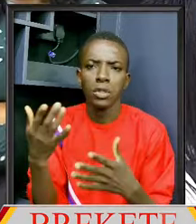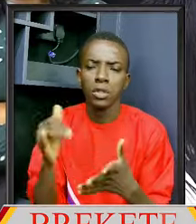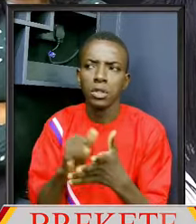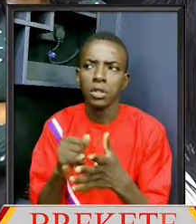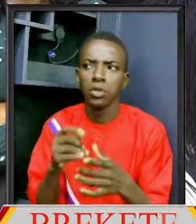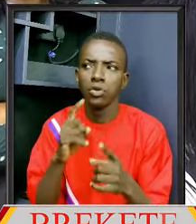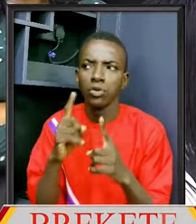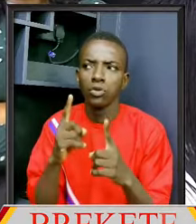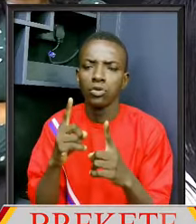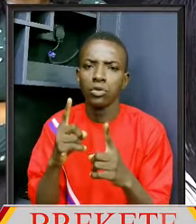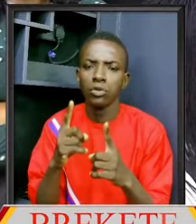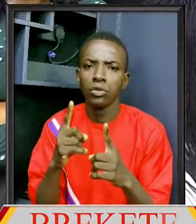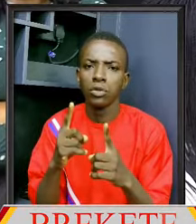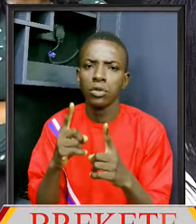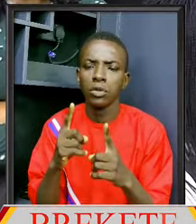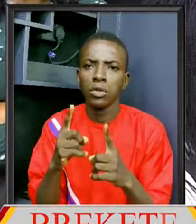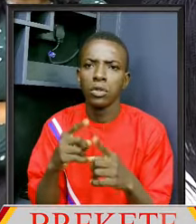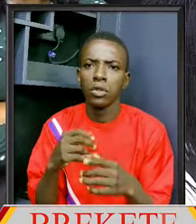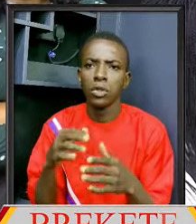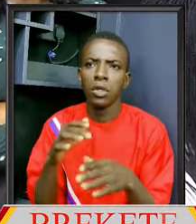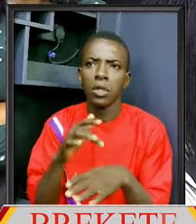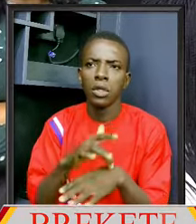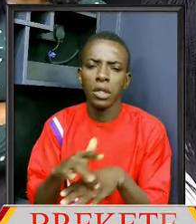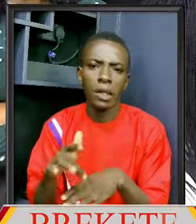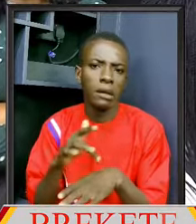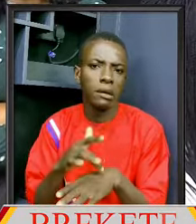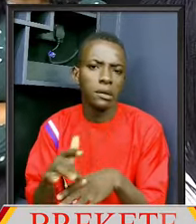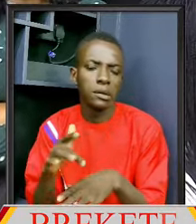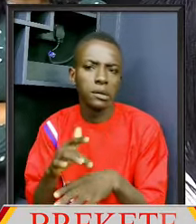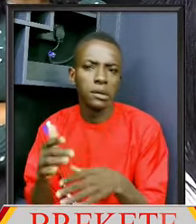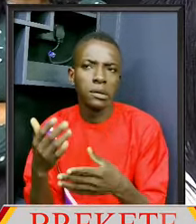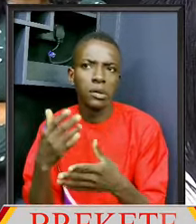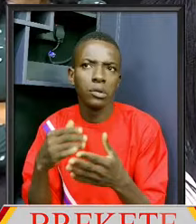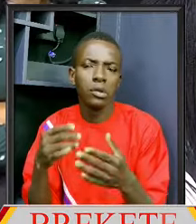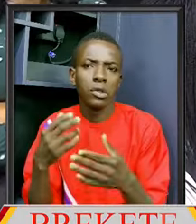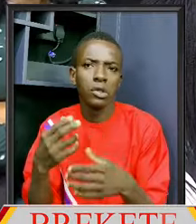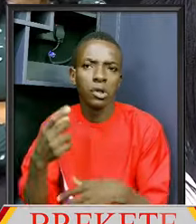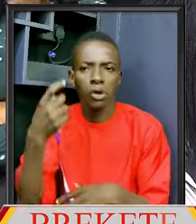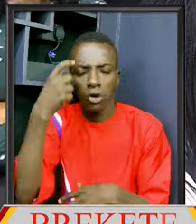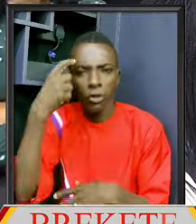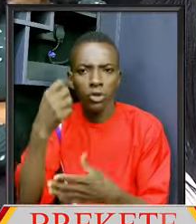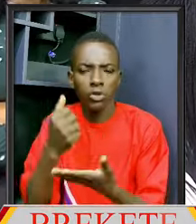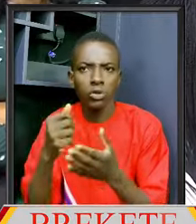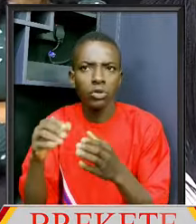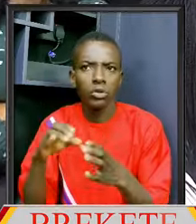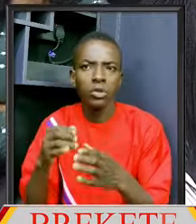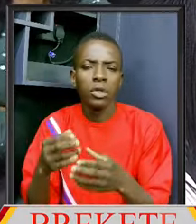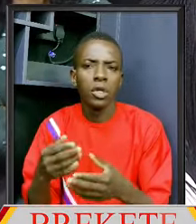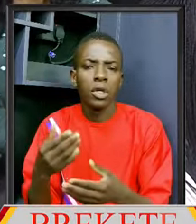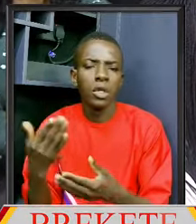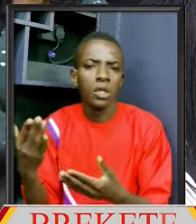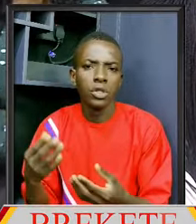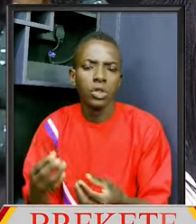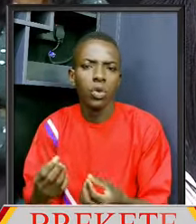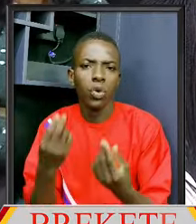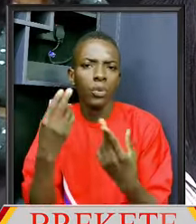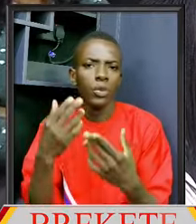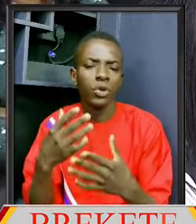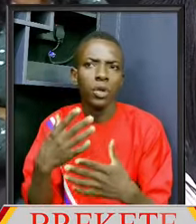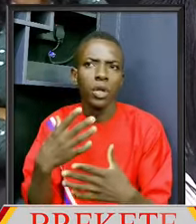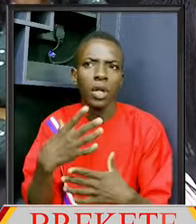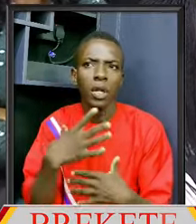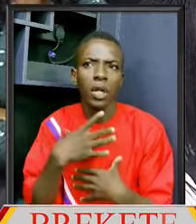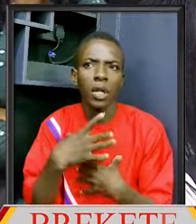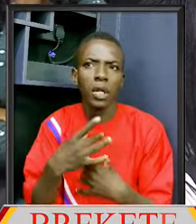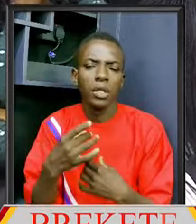where we talk, as we go, we go the naked matter, we go the talk what government is supposed to make our thing day up. We like